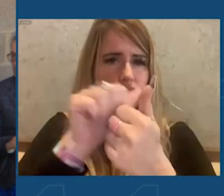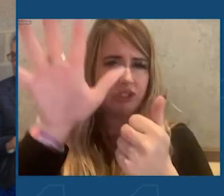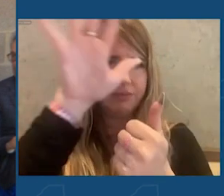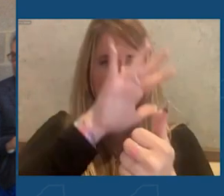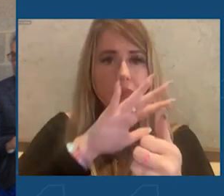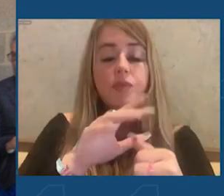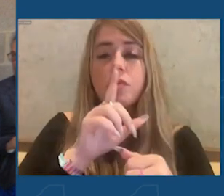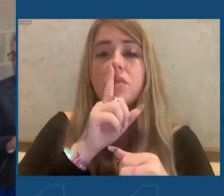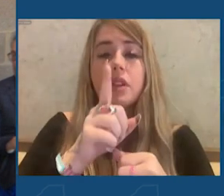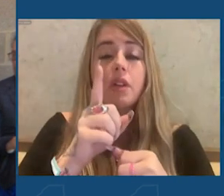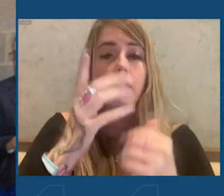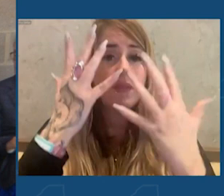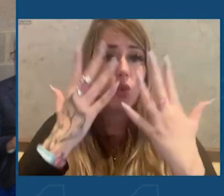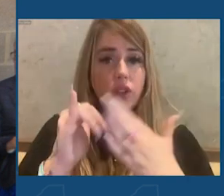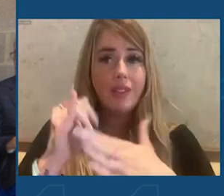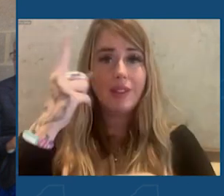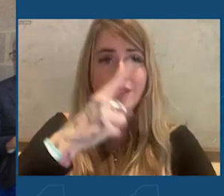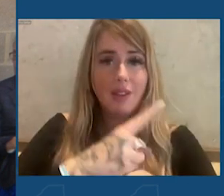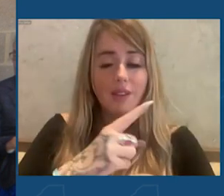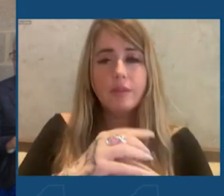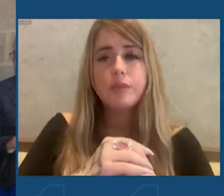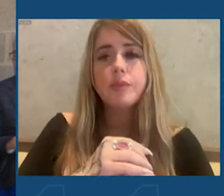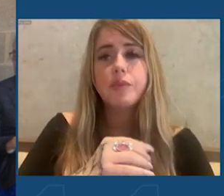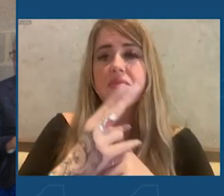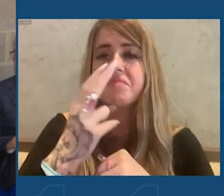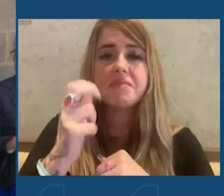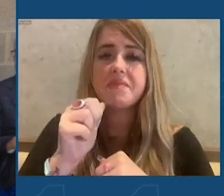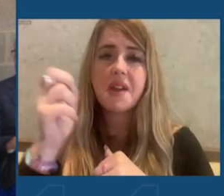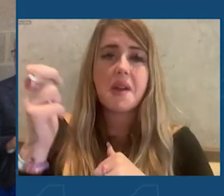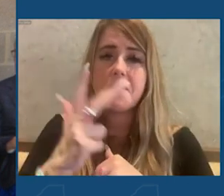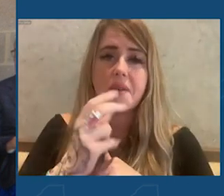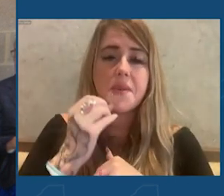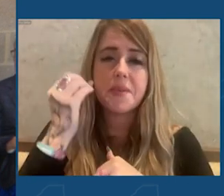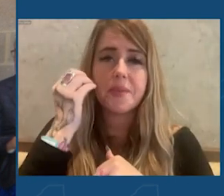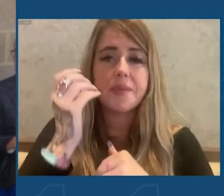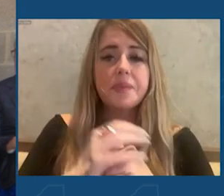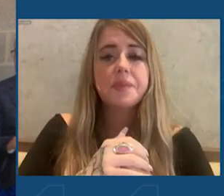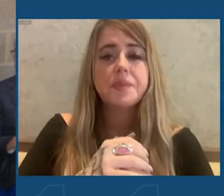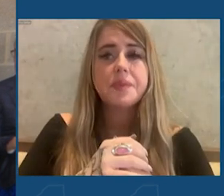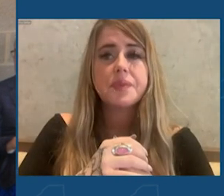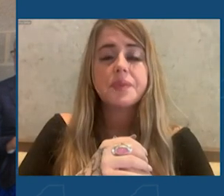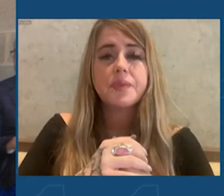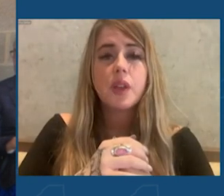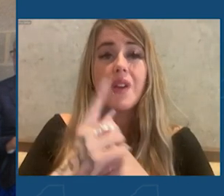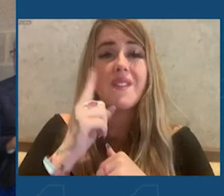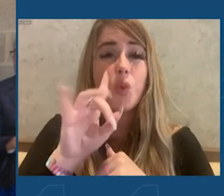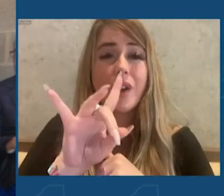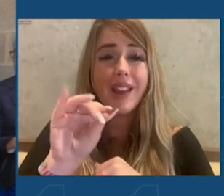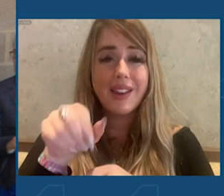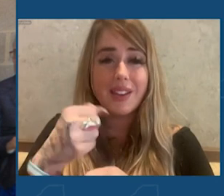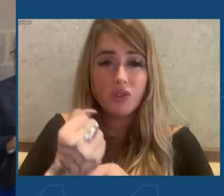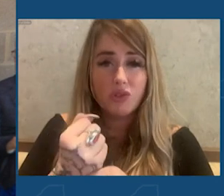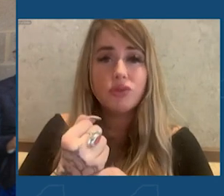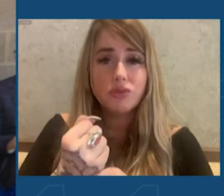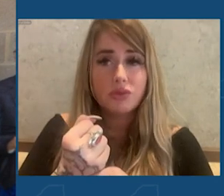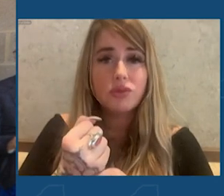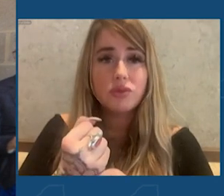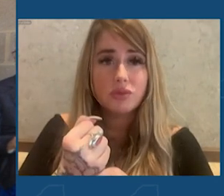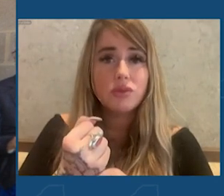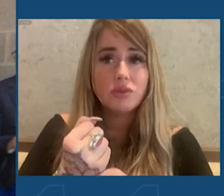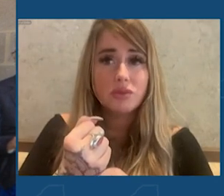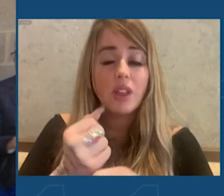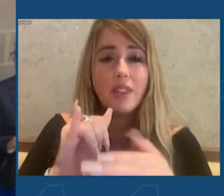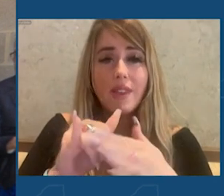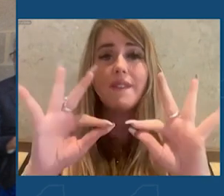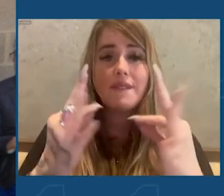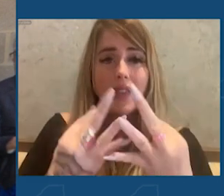Unfortunately, that day, he didn't come back. And for 80 years, that family